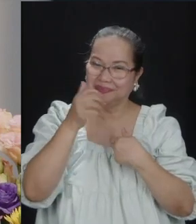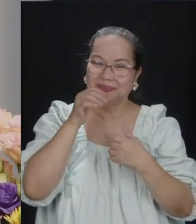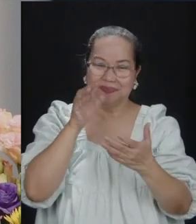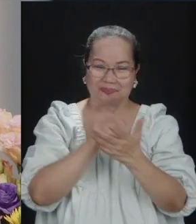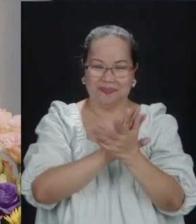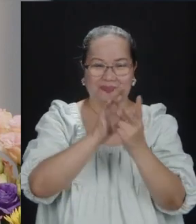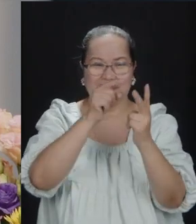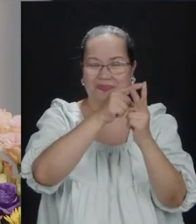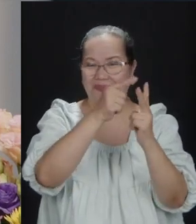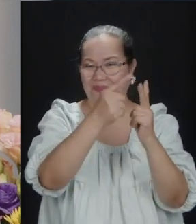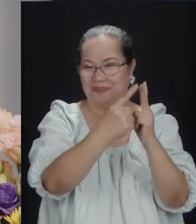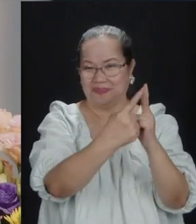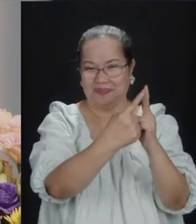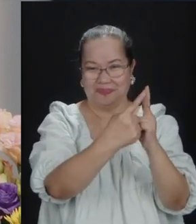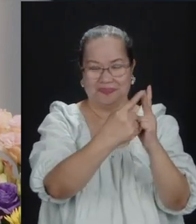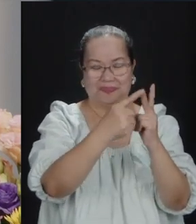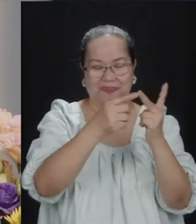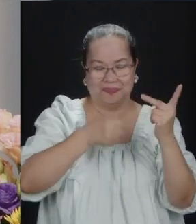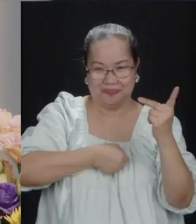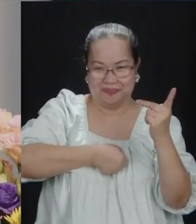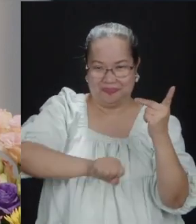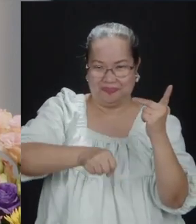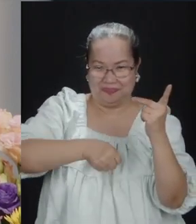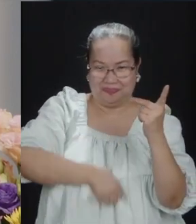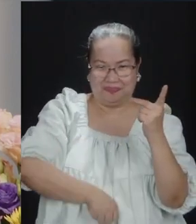bore him children because she was barren.